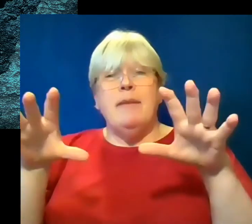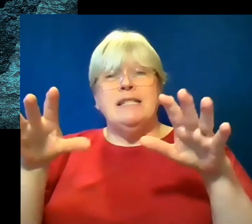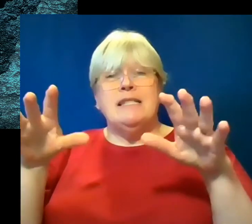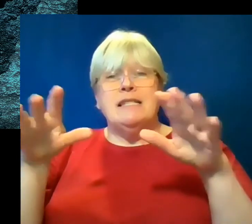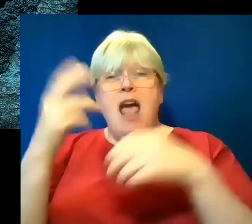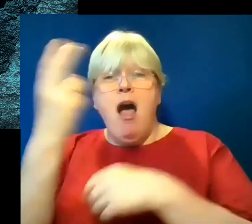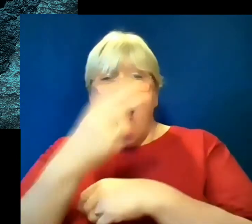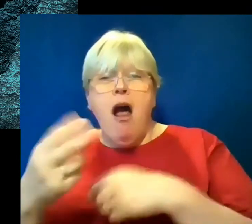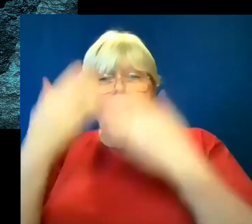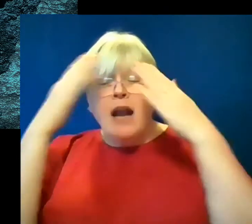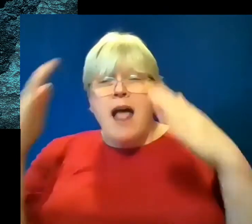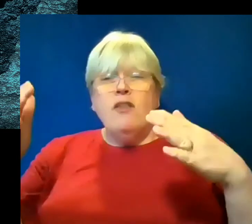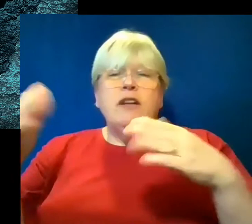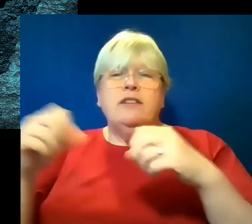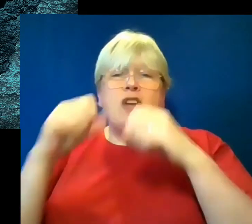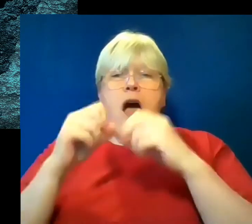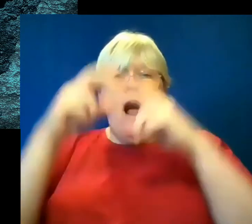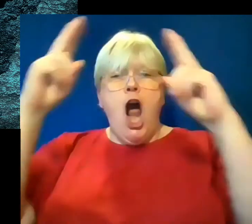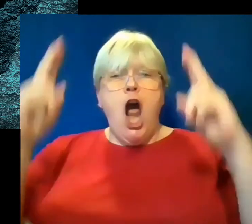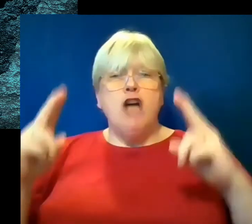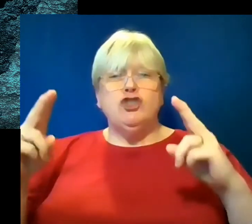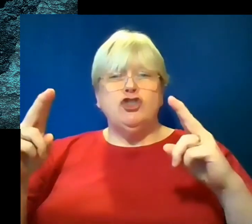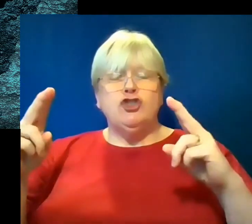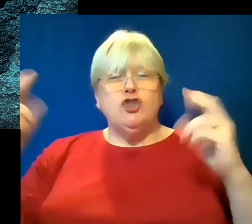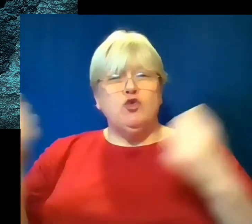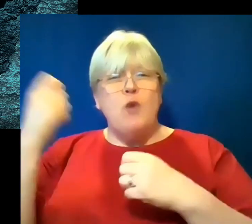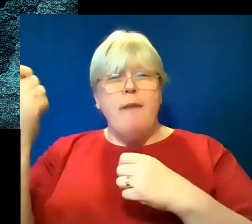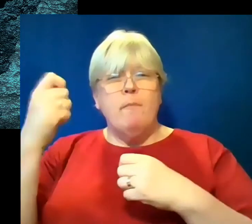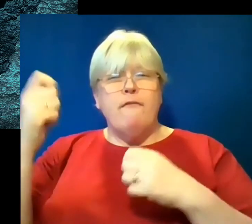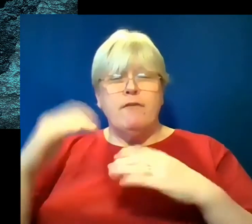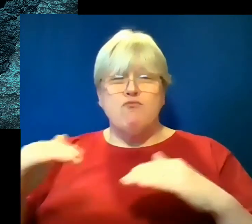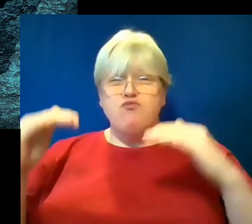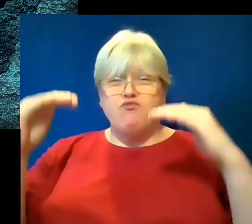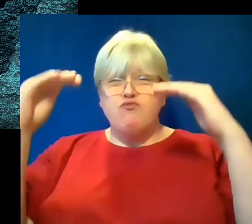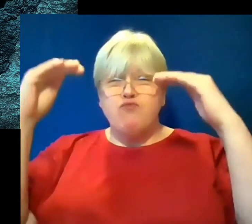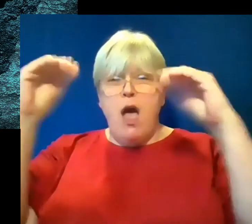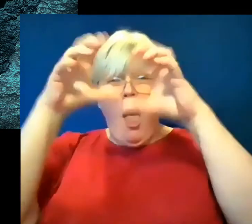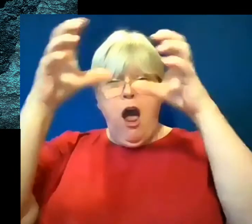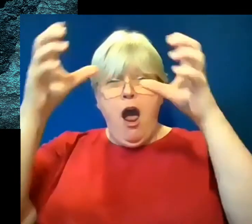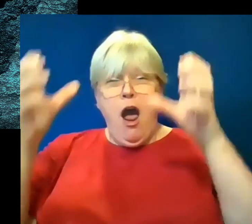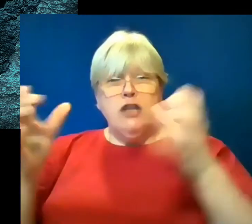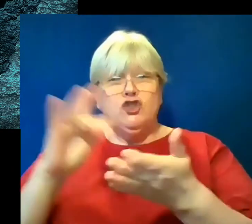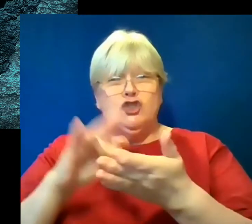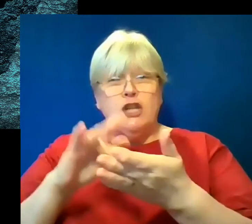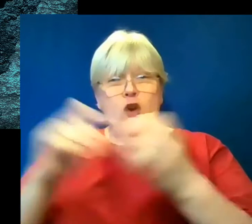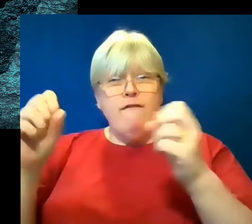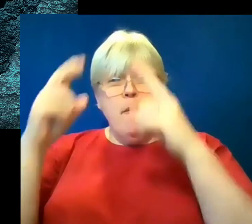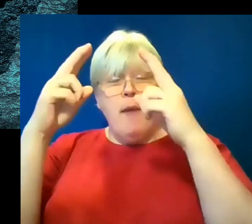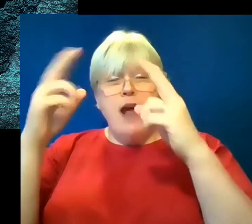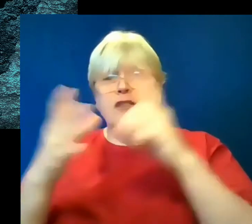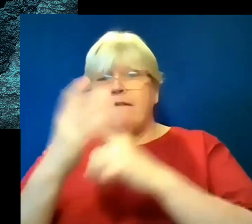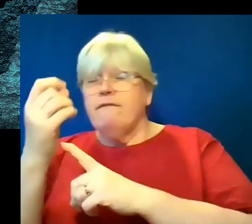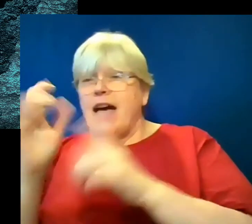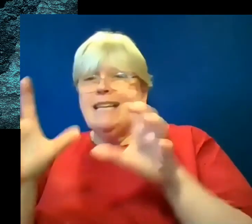gallery. They go to the Arc de Triomphe. It's an enormous 50-meter high arch in the center of Paris, and they find a gang